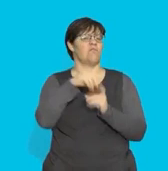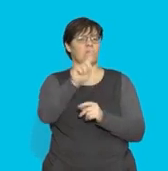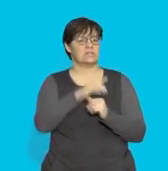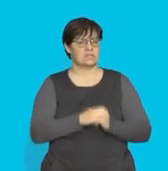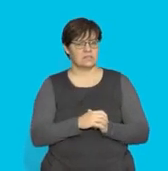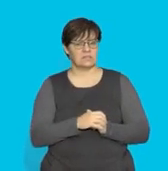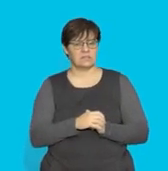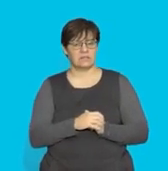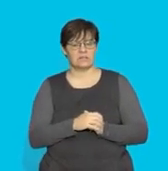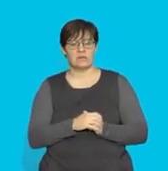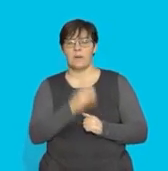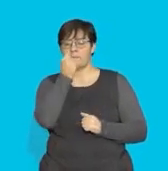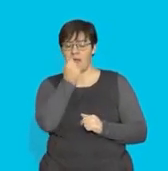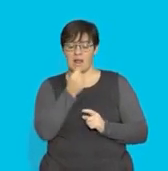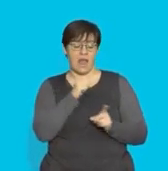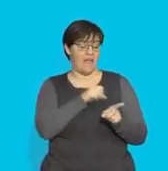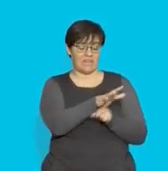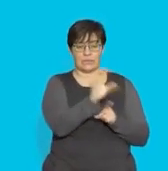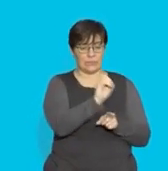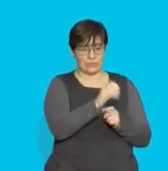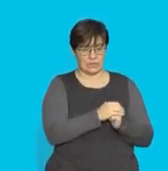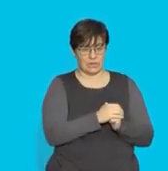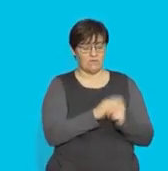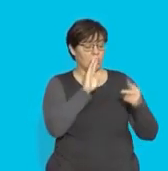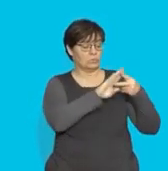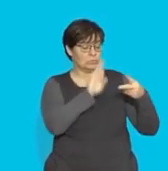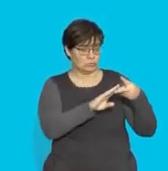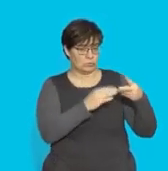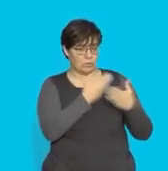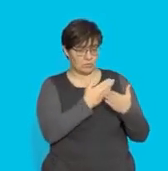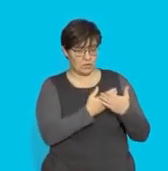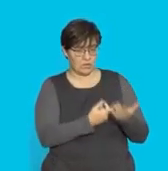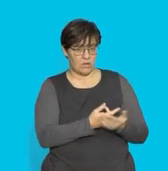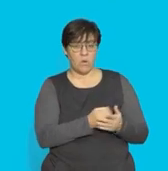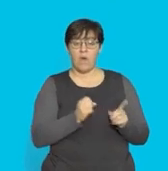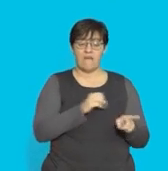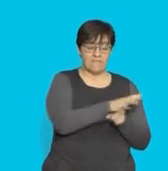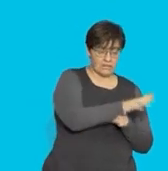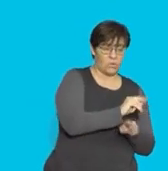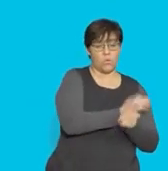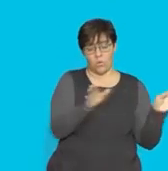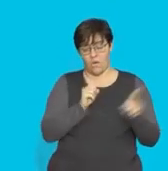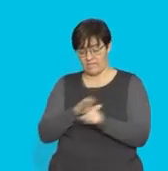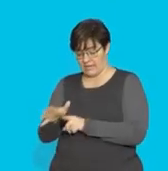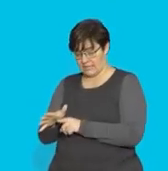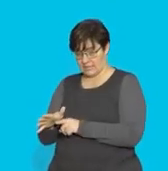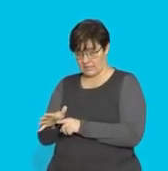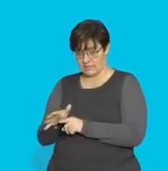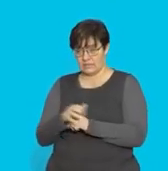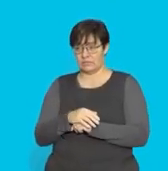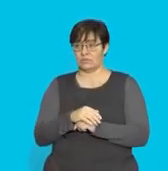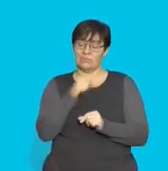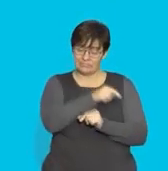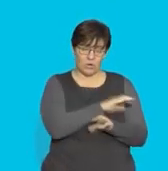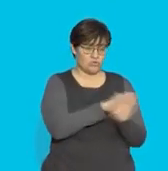alleles involved in this. Again, the male is unaffected. There are two possibilities of males, either being affected